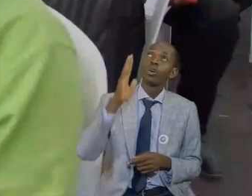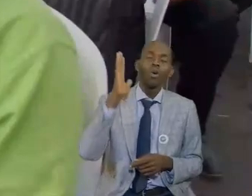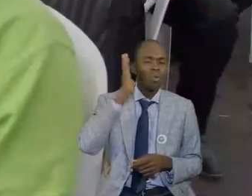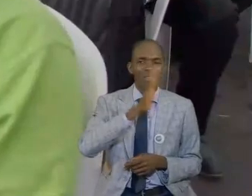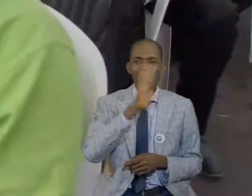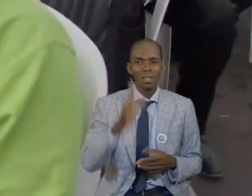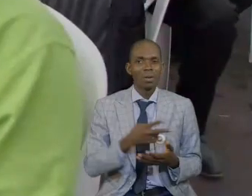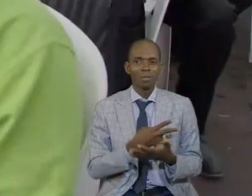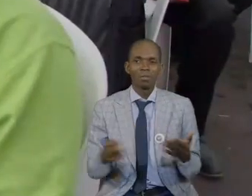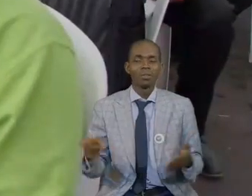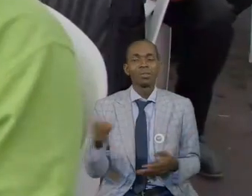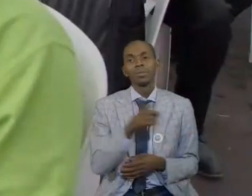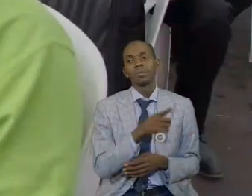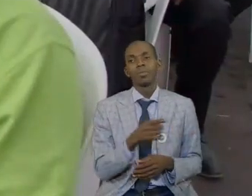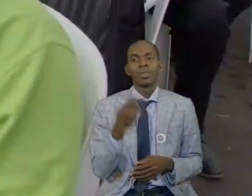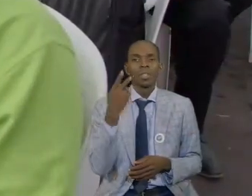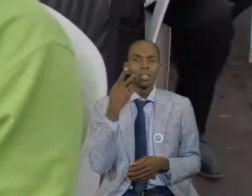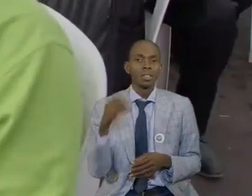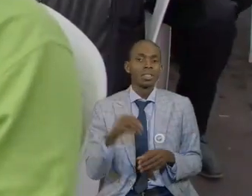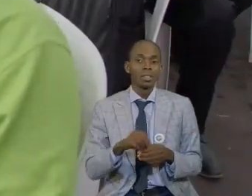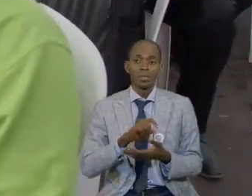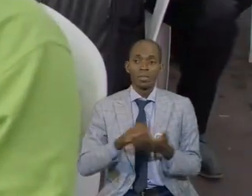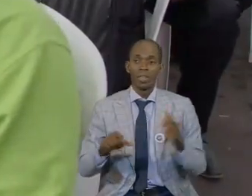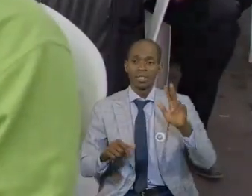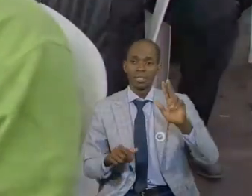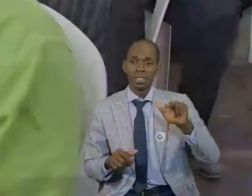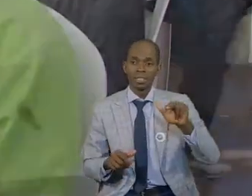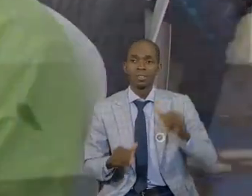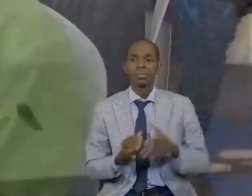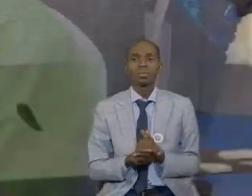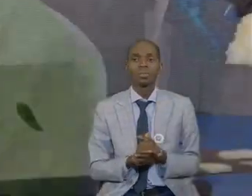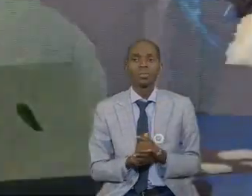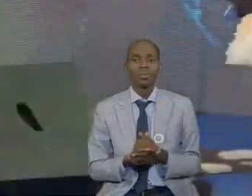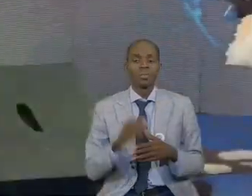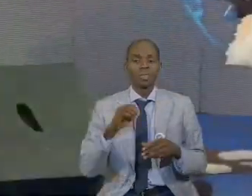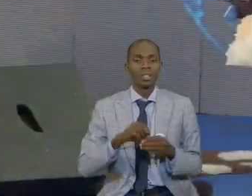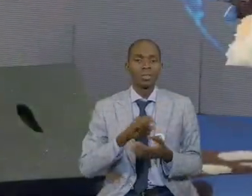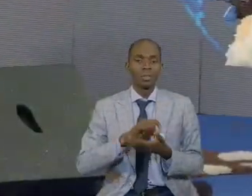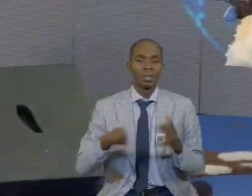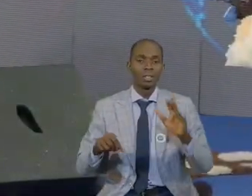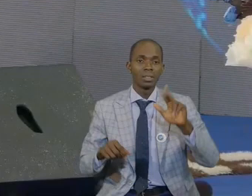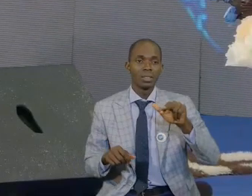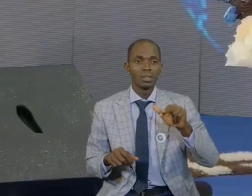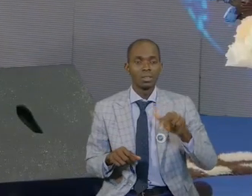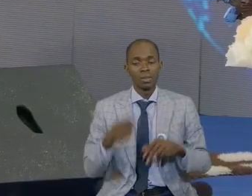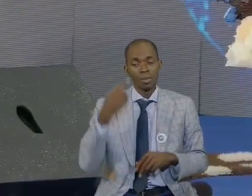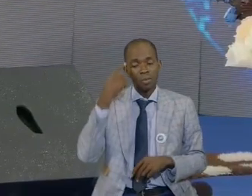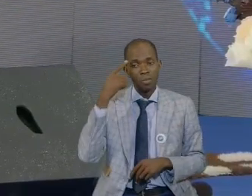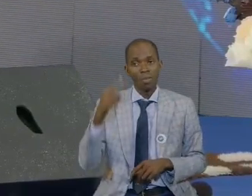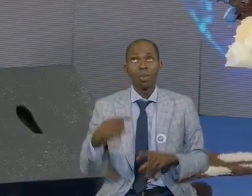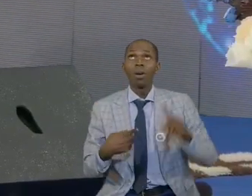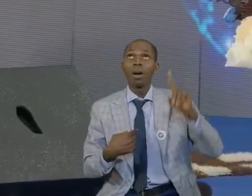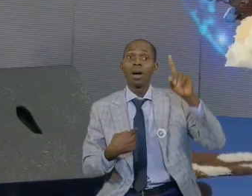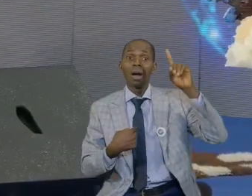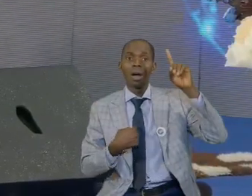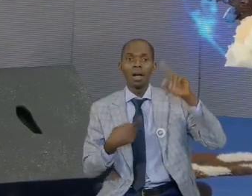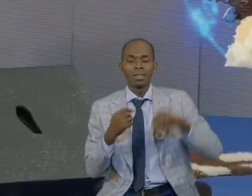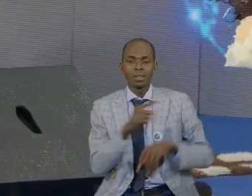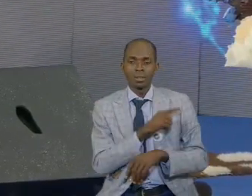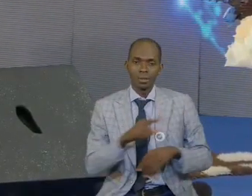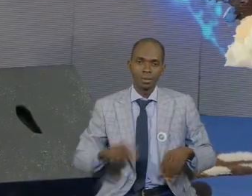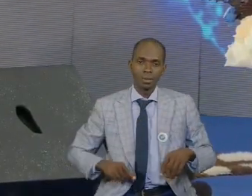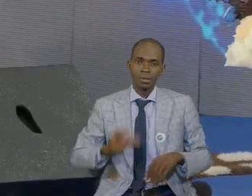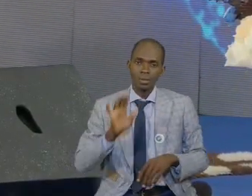Look at verse 13. In verse 13, for I, the Lord thy